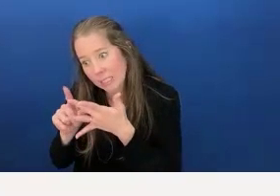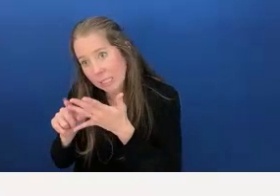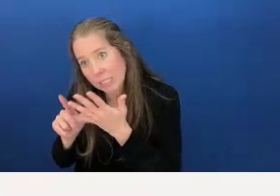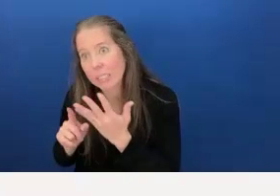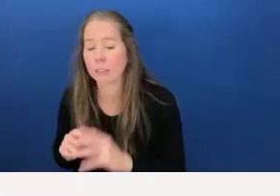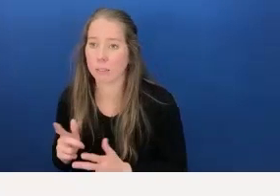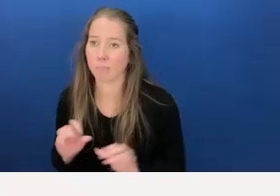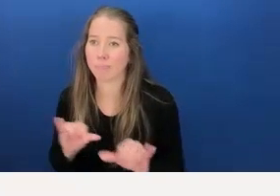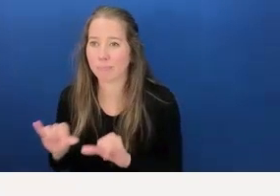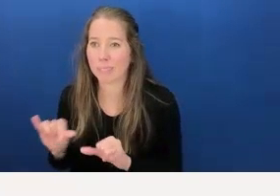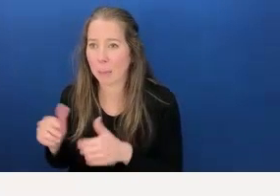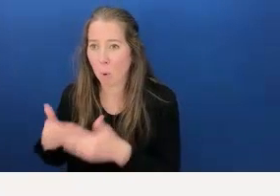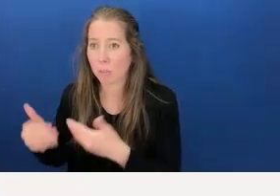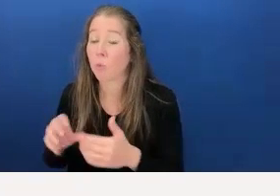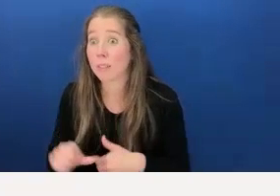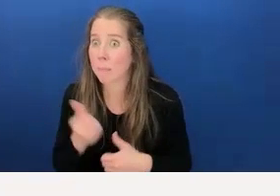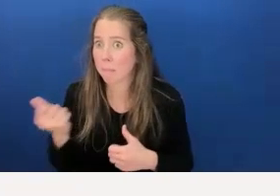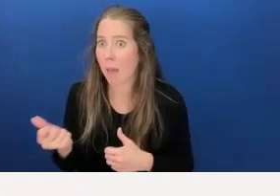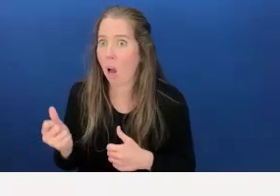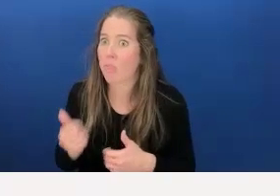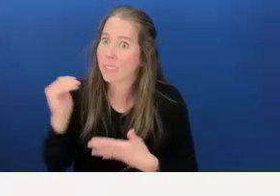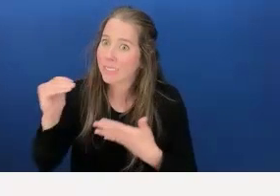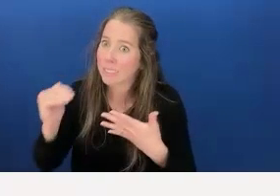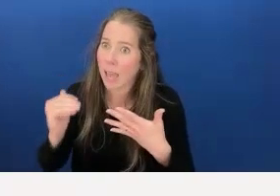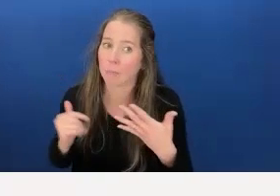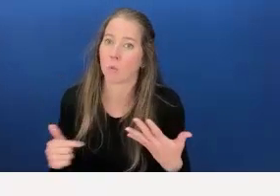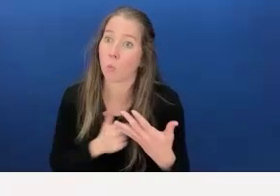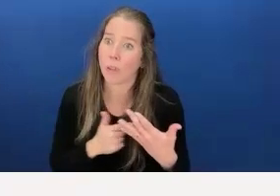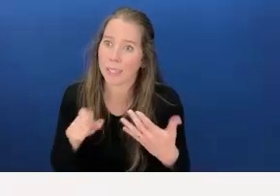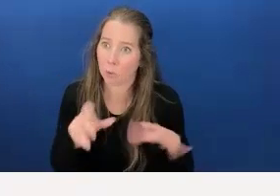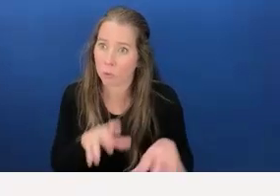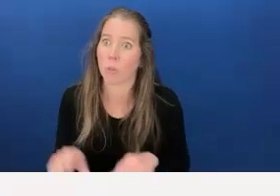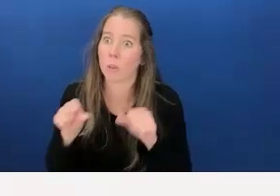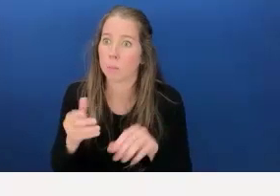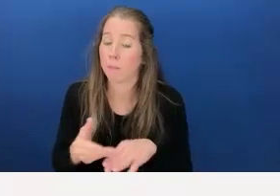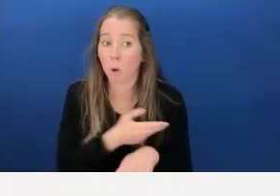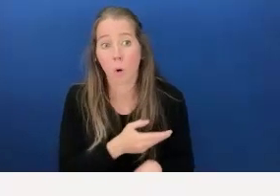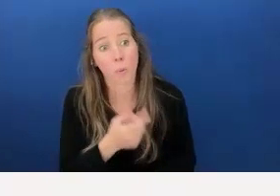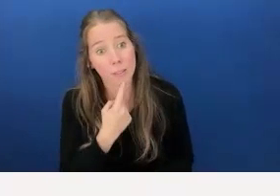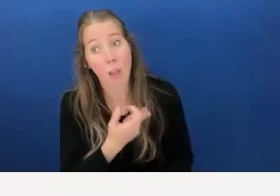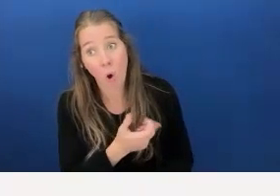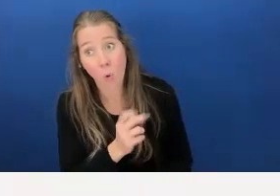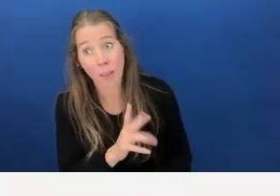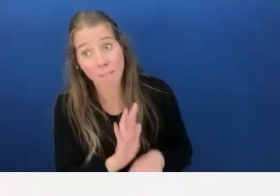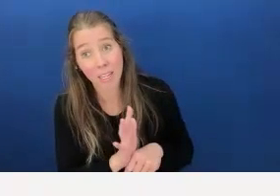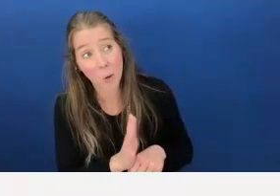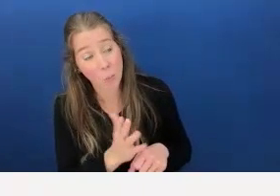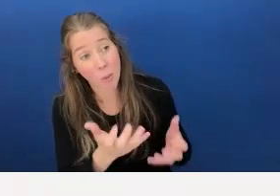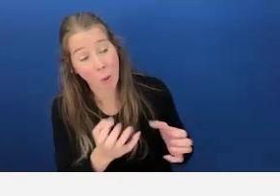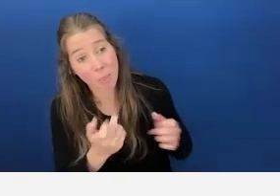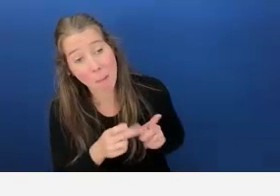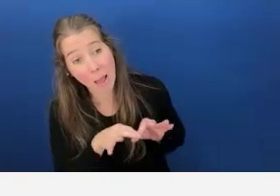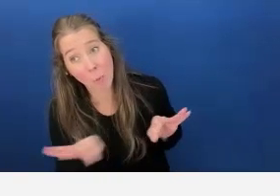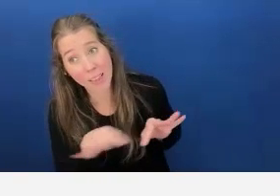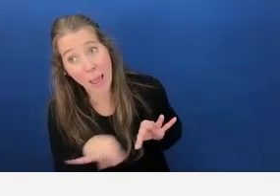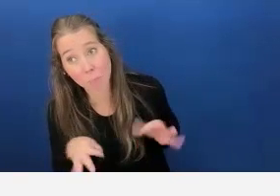so there's all these other steps that we had to take before we could actually okay, here's the video, we just want it back. Yeah. With the